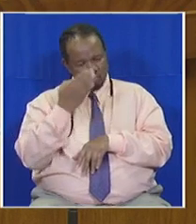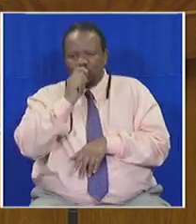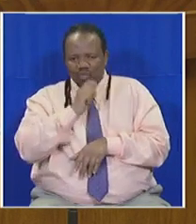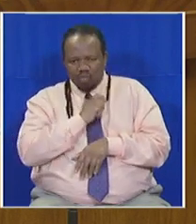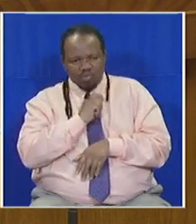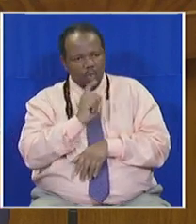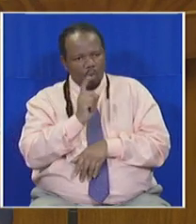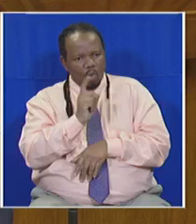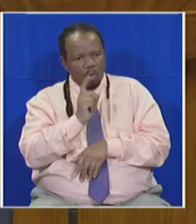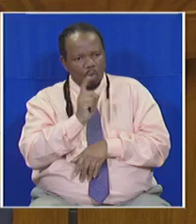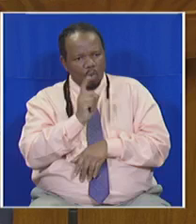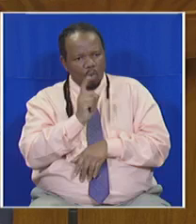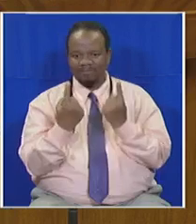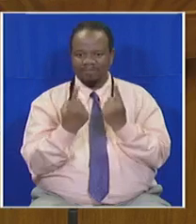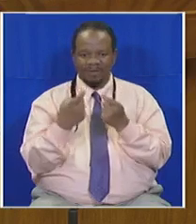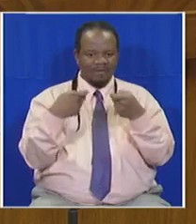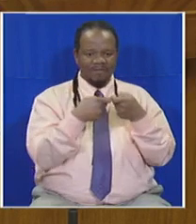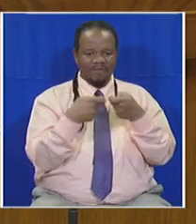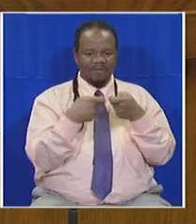Instead of fighting each other,